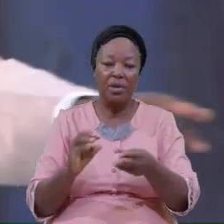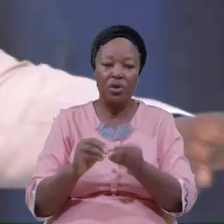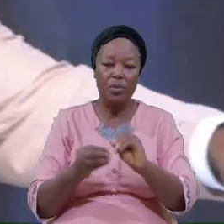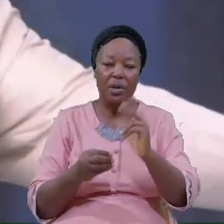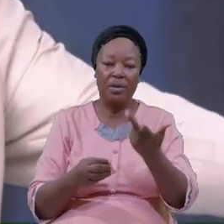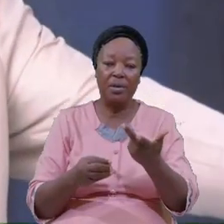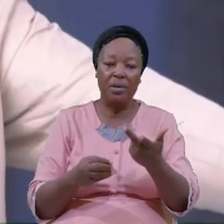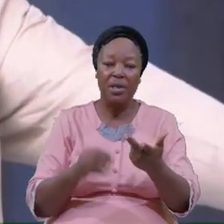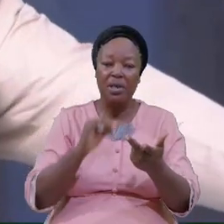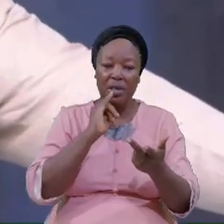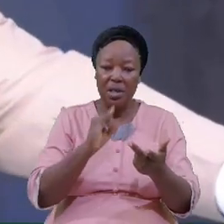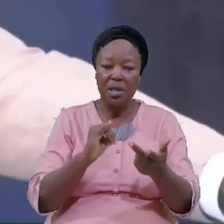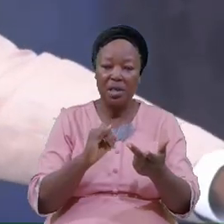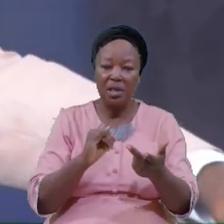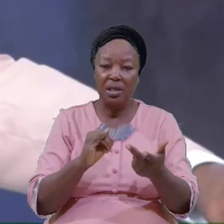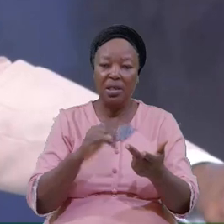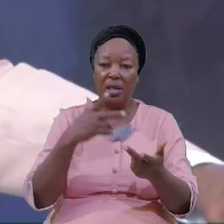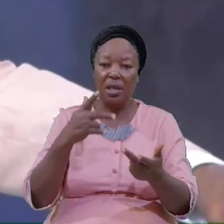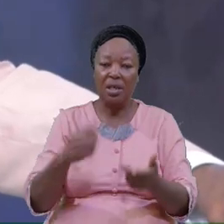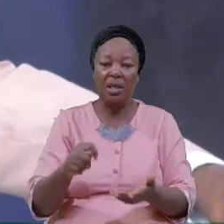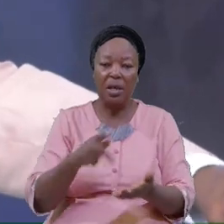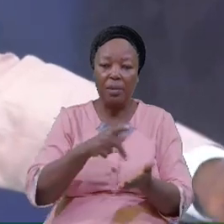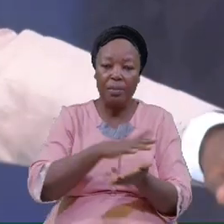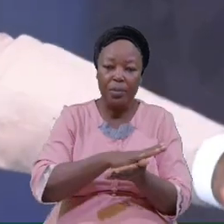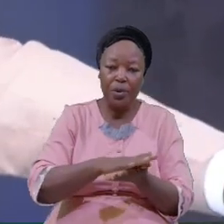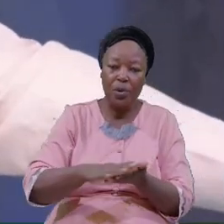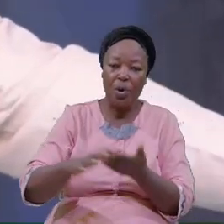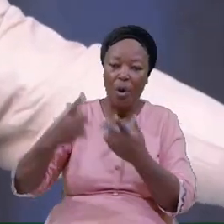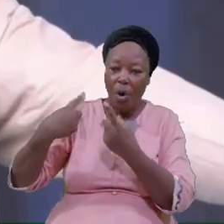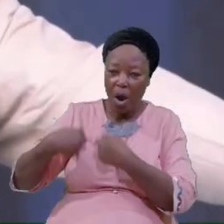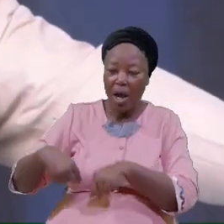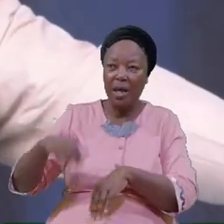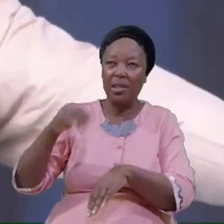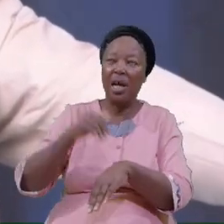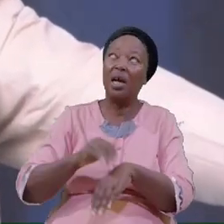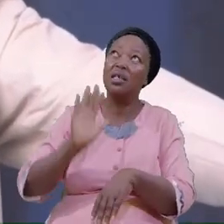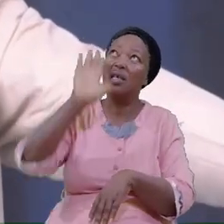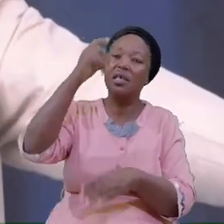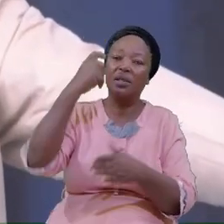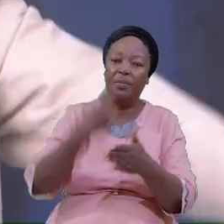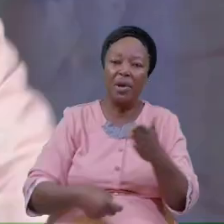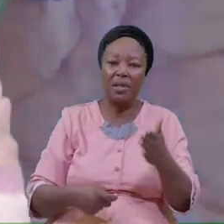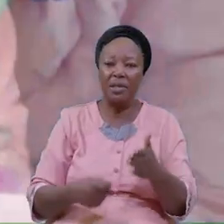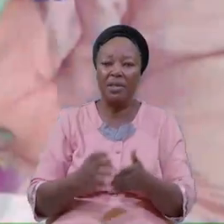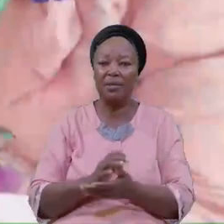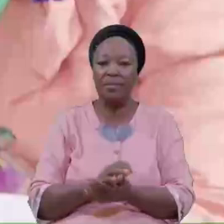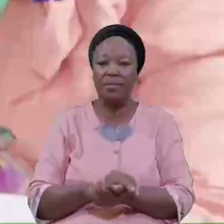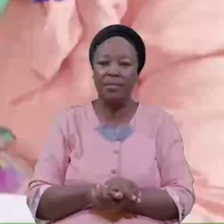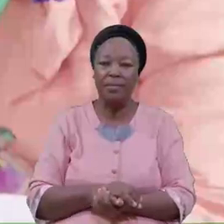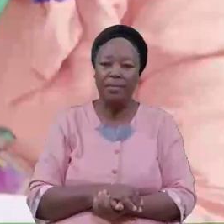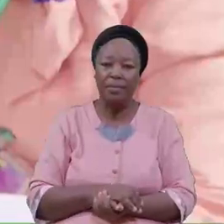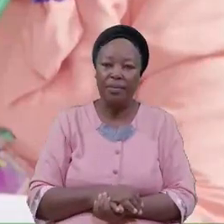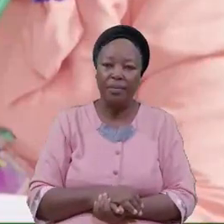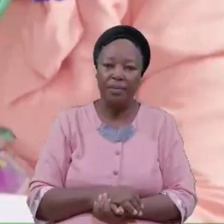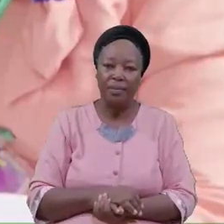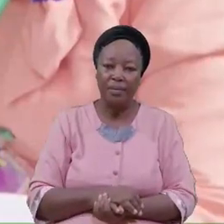is the pure heart at his price. Le cœur pur à son prix. He paid